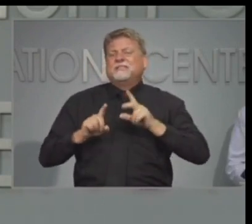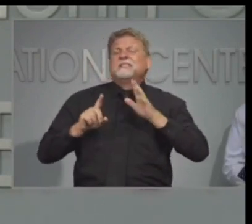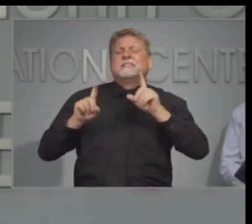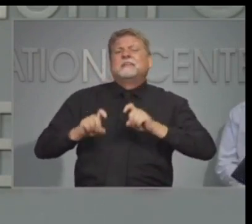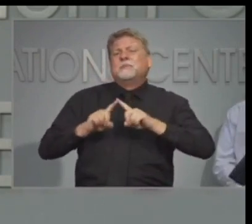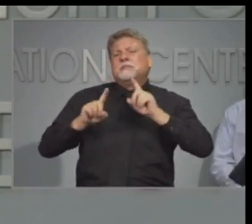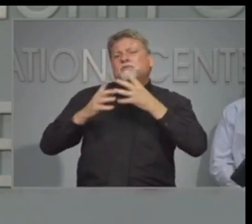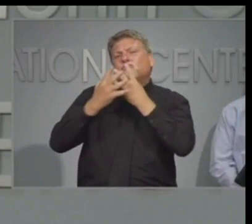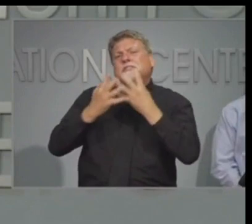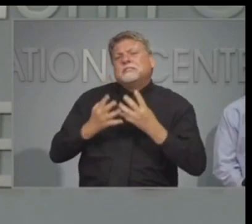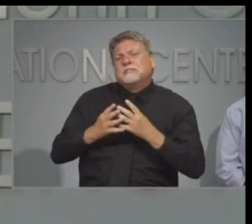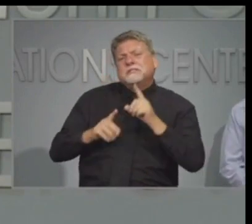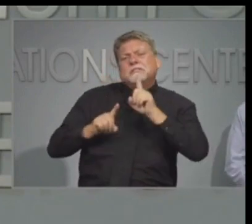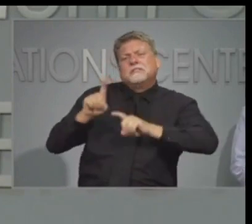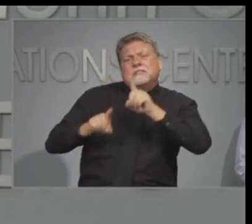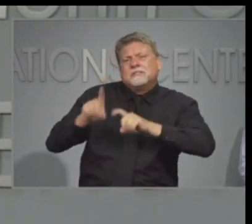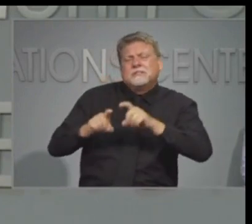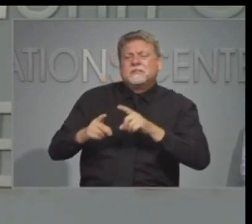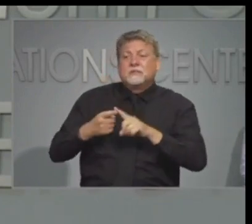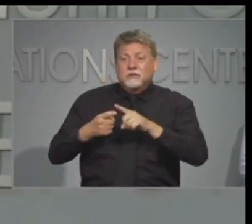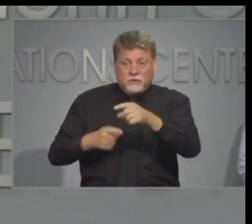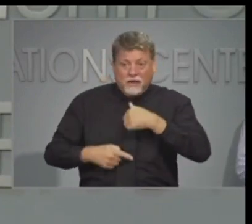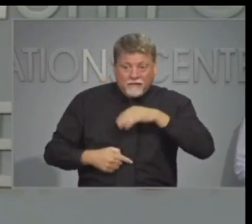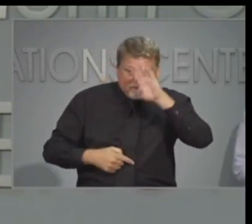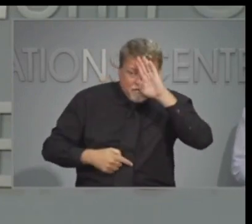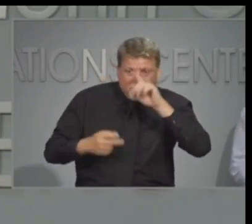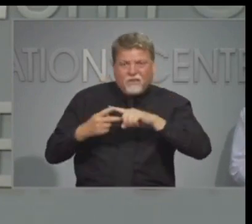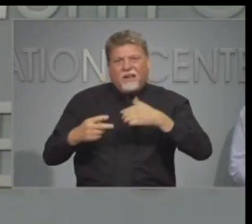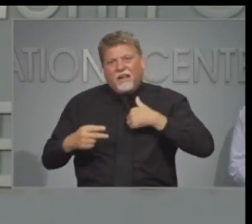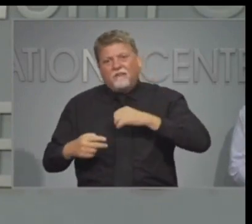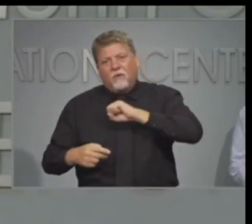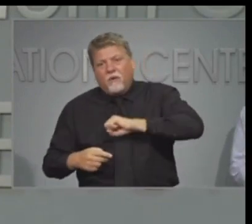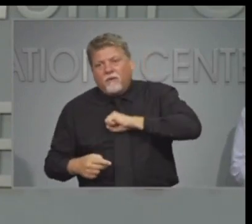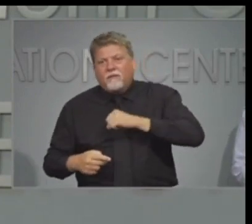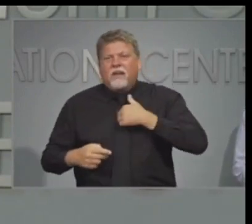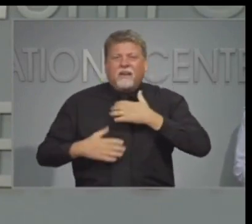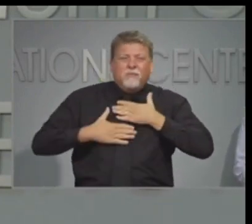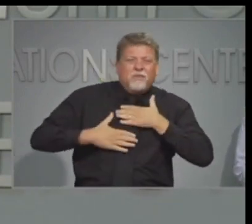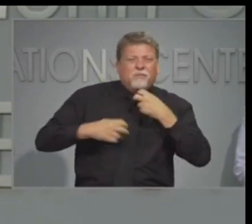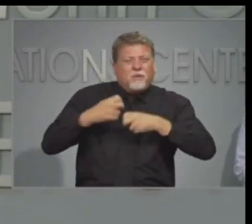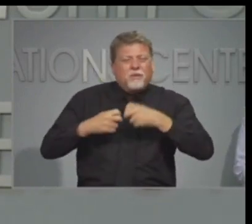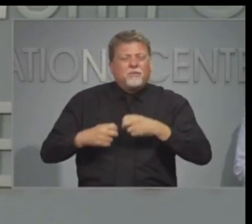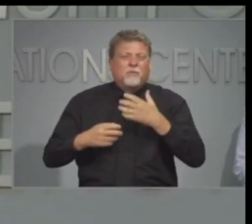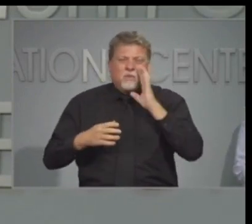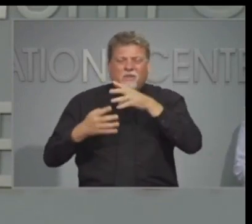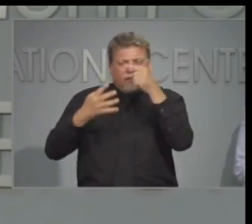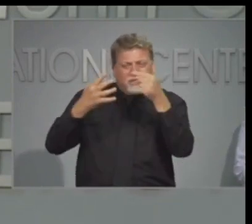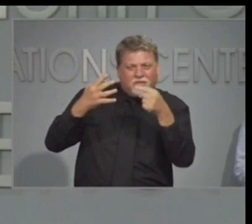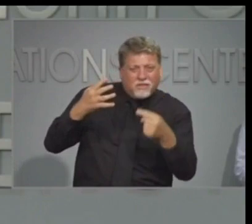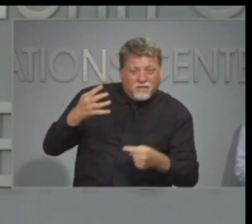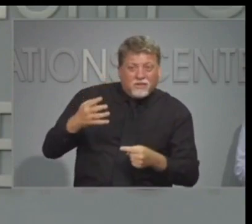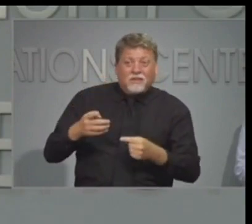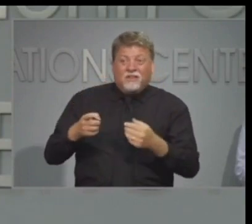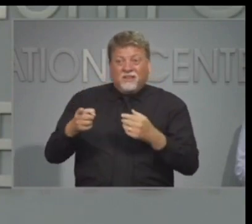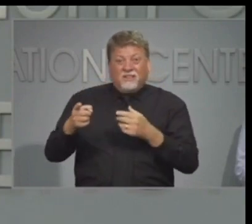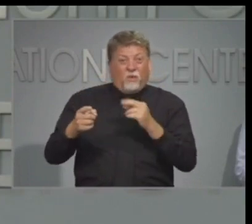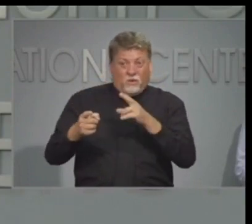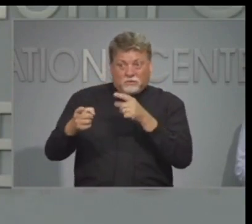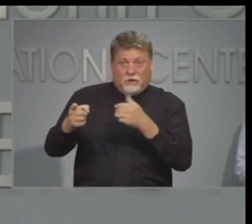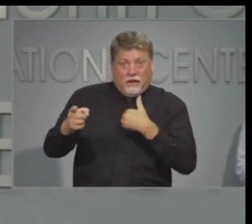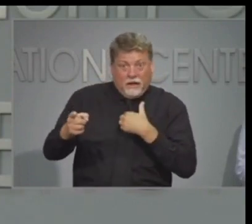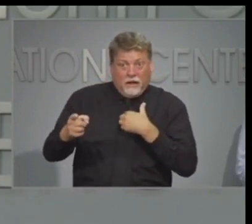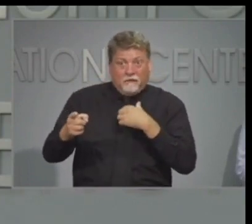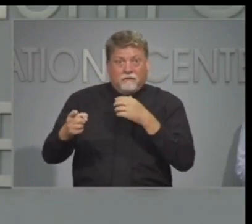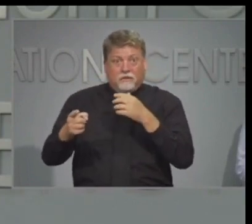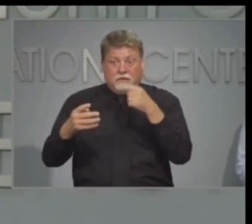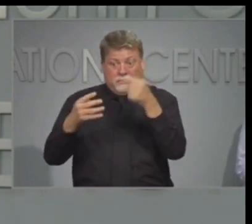isolate or receive medical attention. Cooper reminded people who evacuate to bring their masks. He